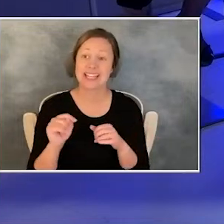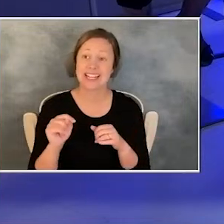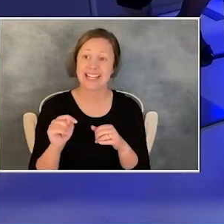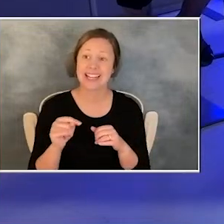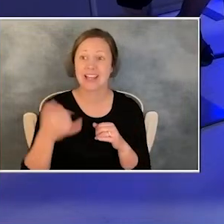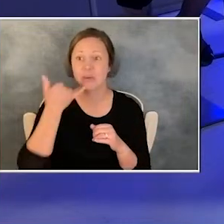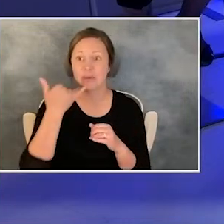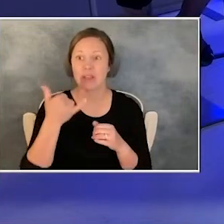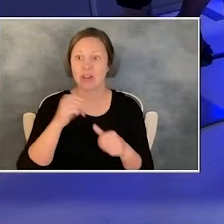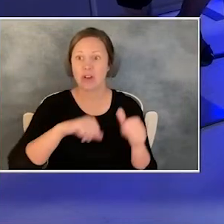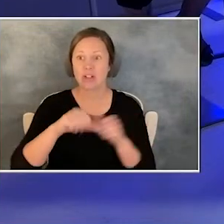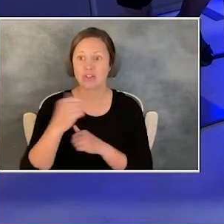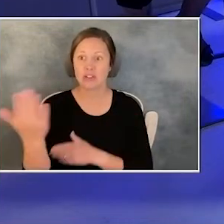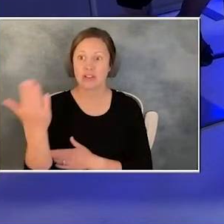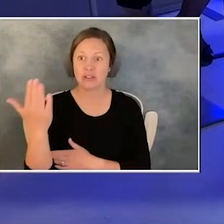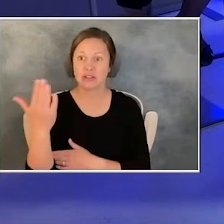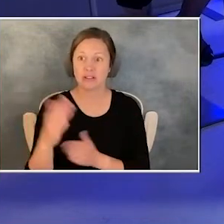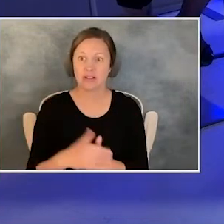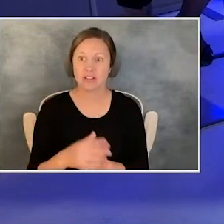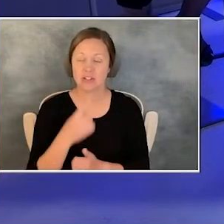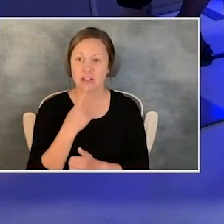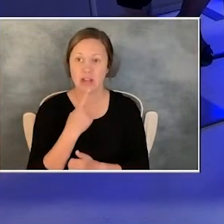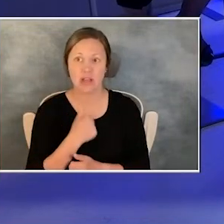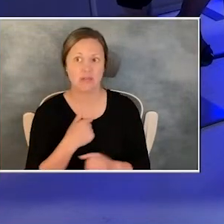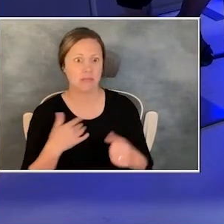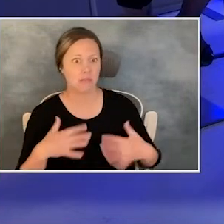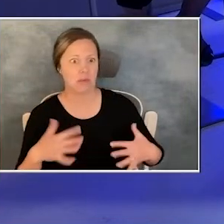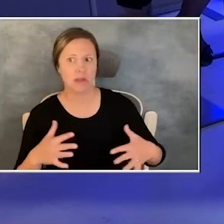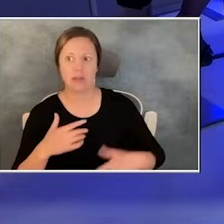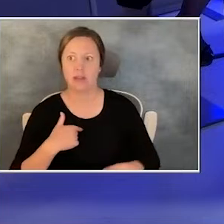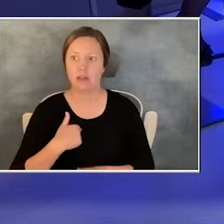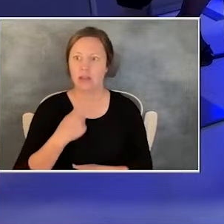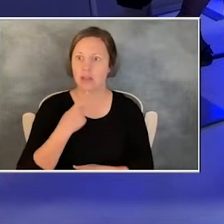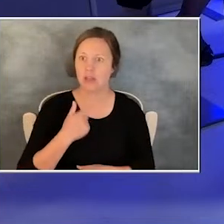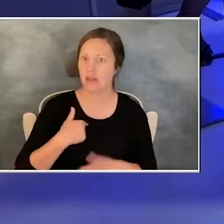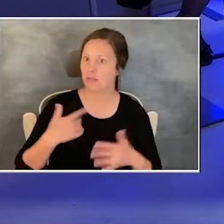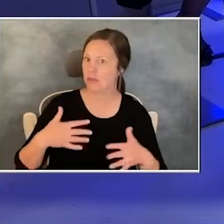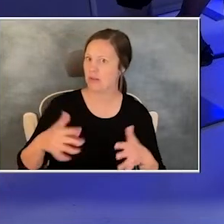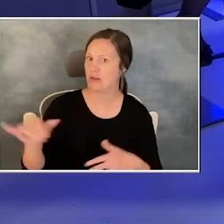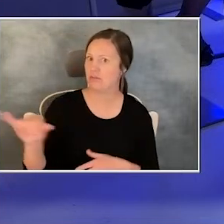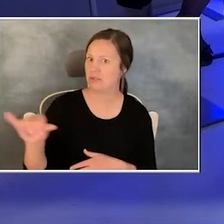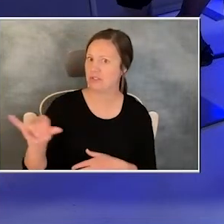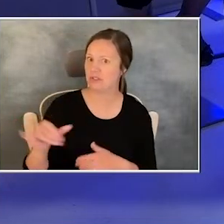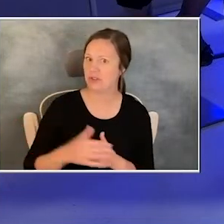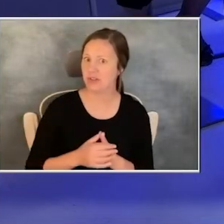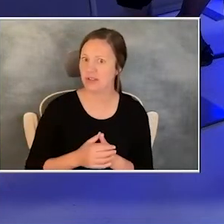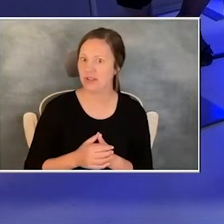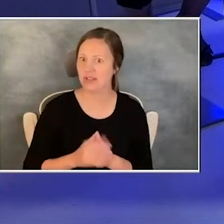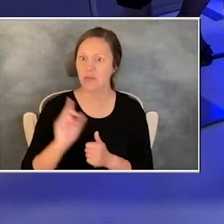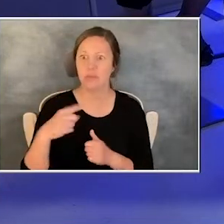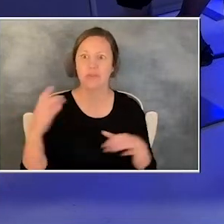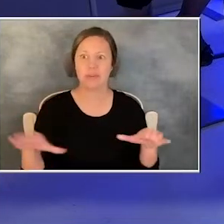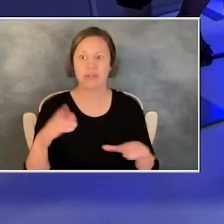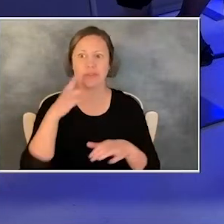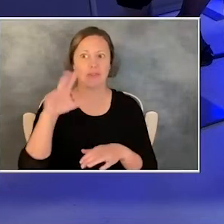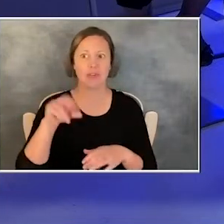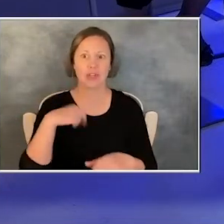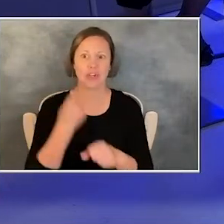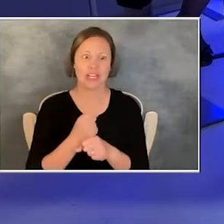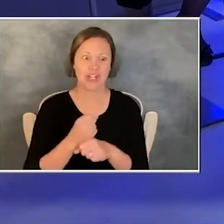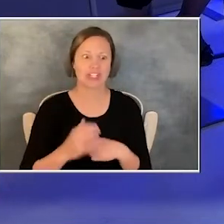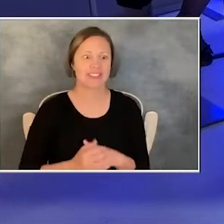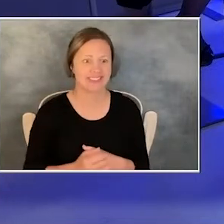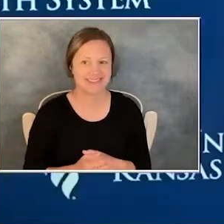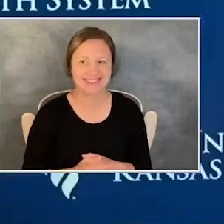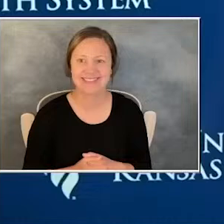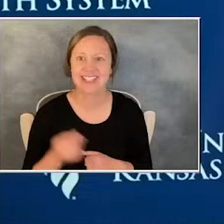And she goes, I'm kind of nervous. And I said, I'm kind of nervous too. And we've only been doing this for 3 decades together. You texted me and you're like,